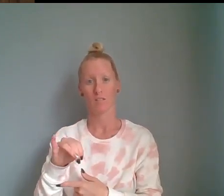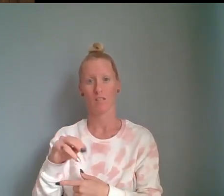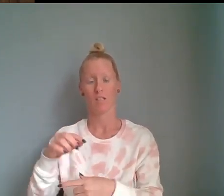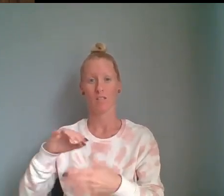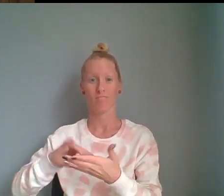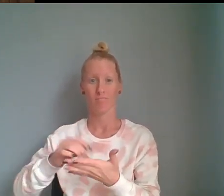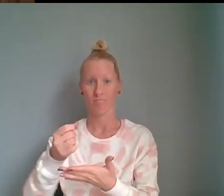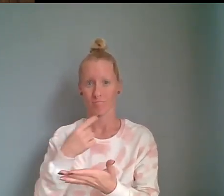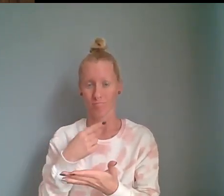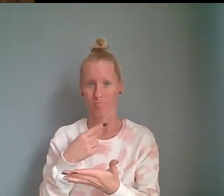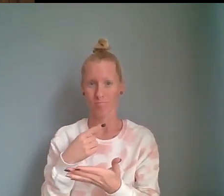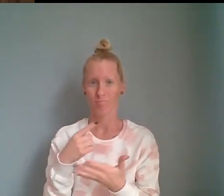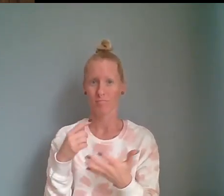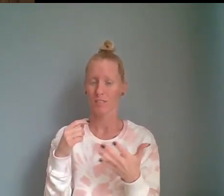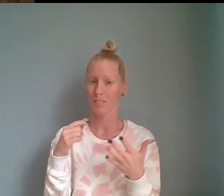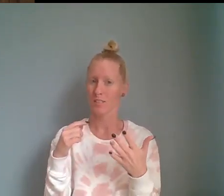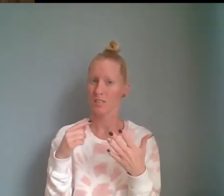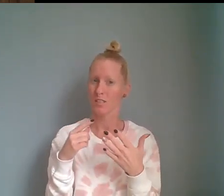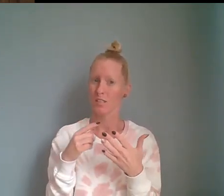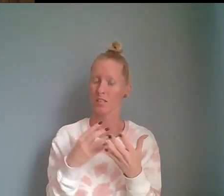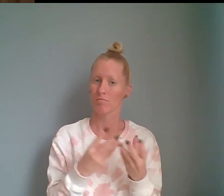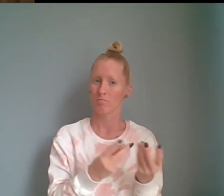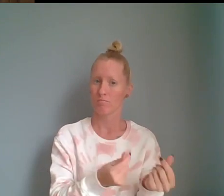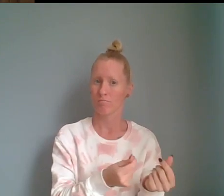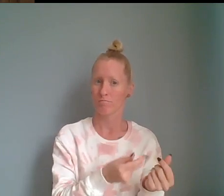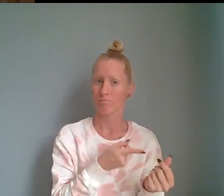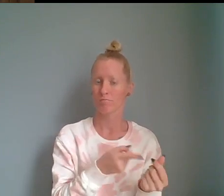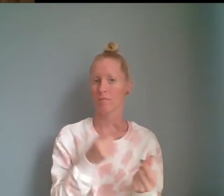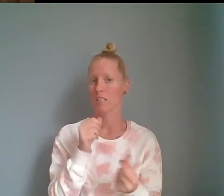manic episodes, but it doesn't really relieve the depression.